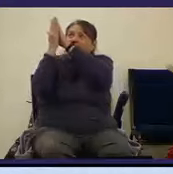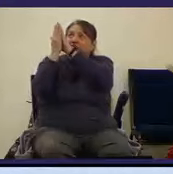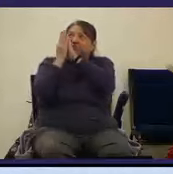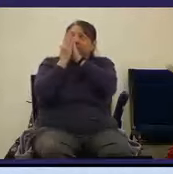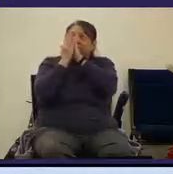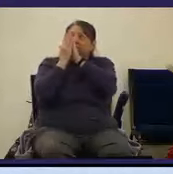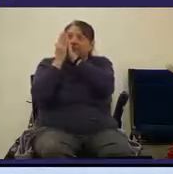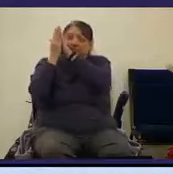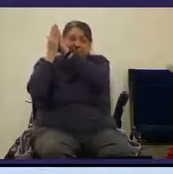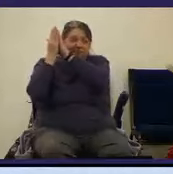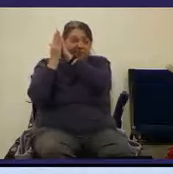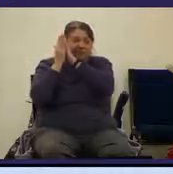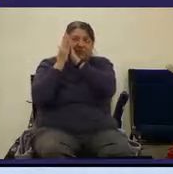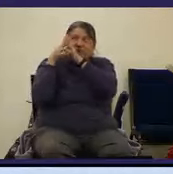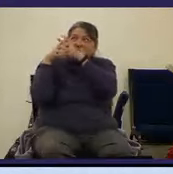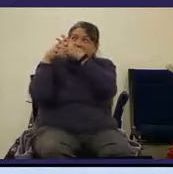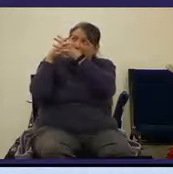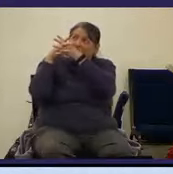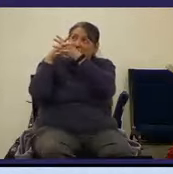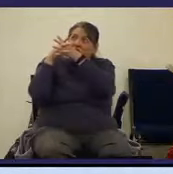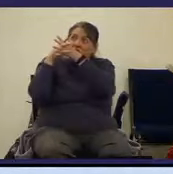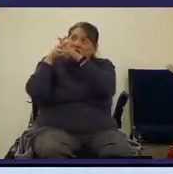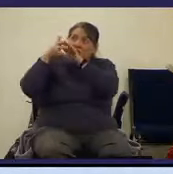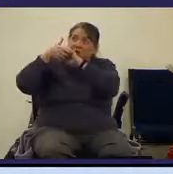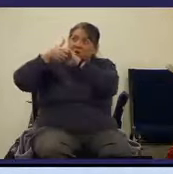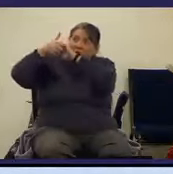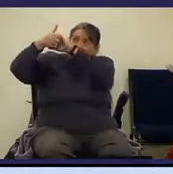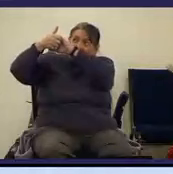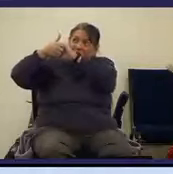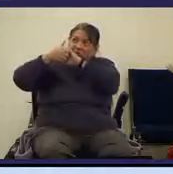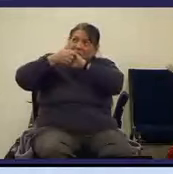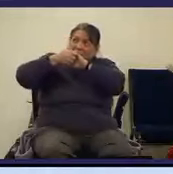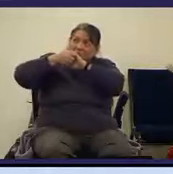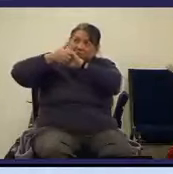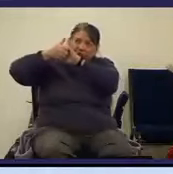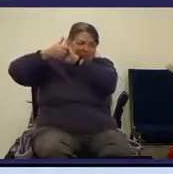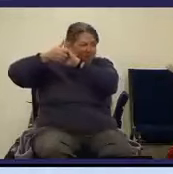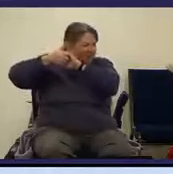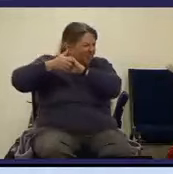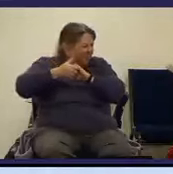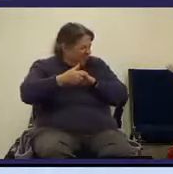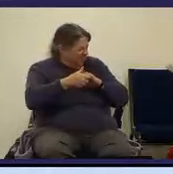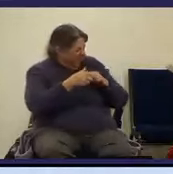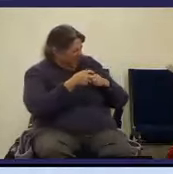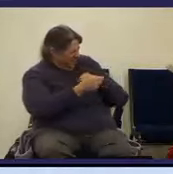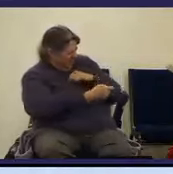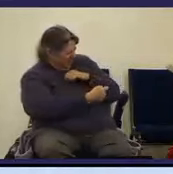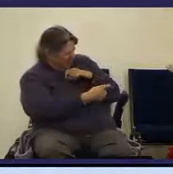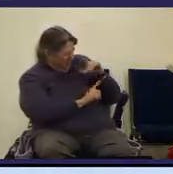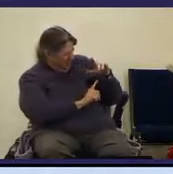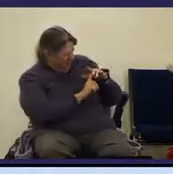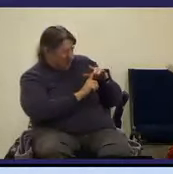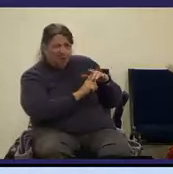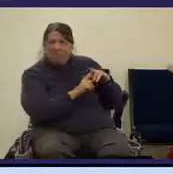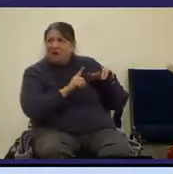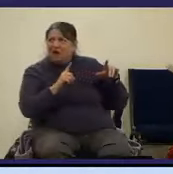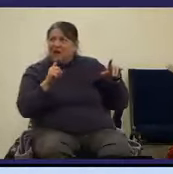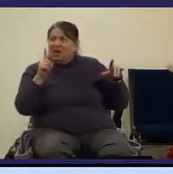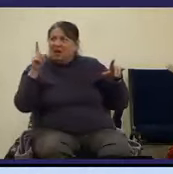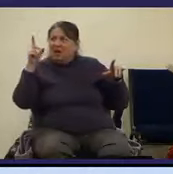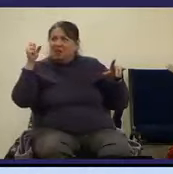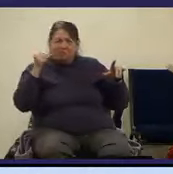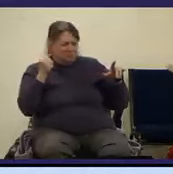know he's there, you know he's at your side, you're fellowshipping with him and he with you, you're sensing his presence at a moment of